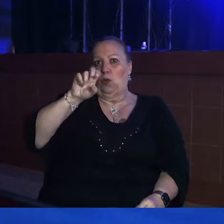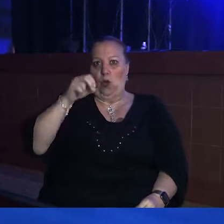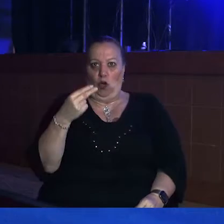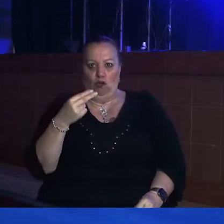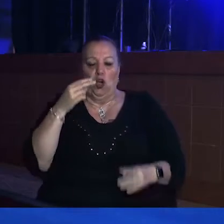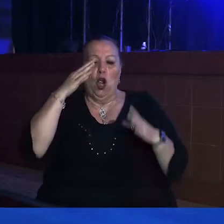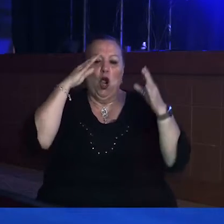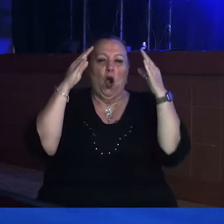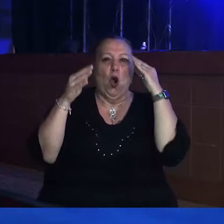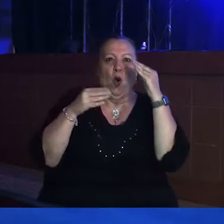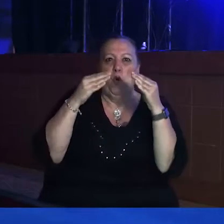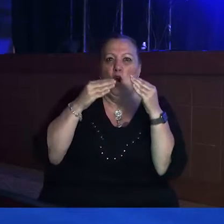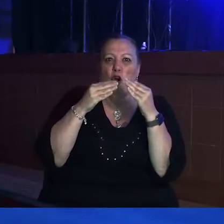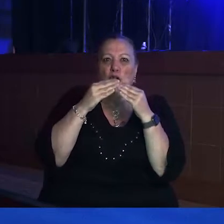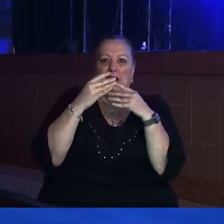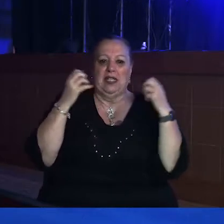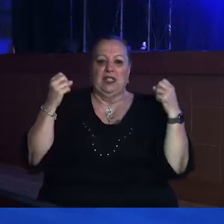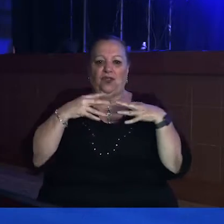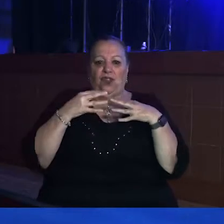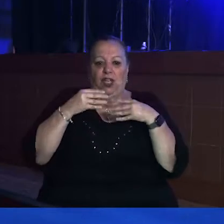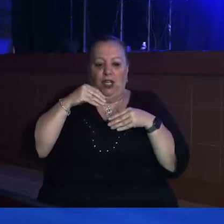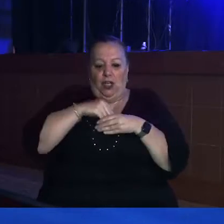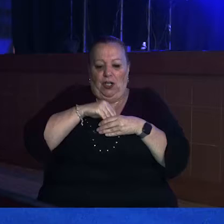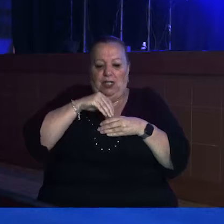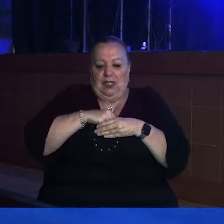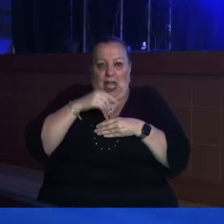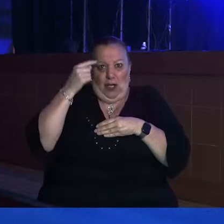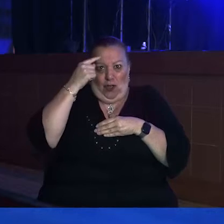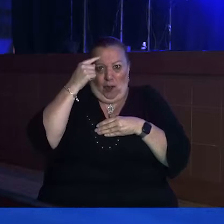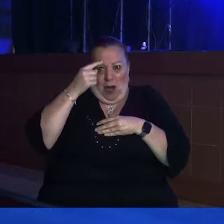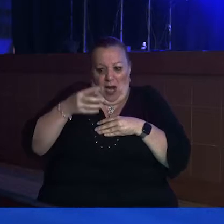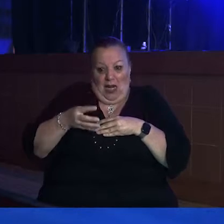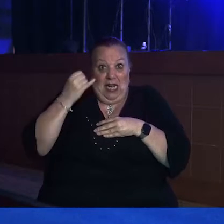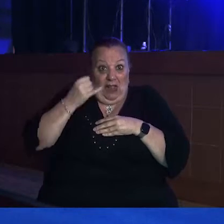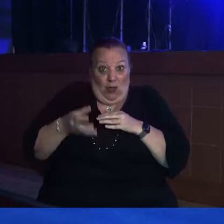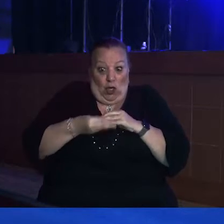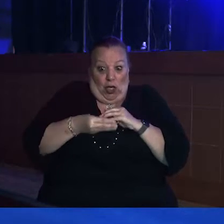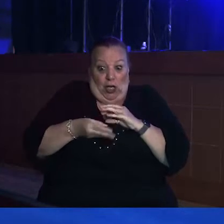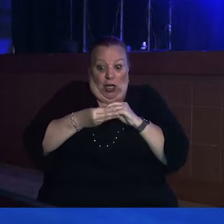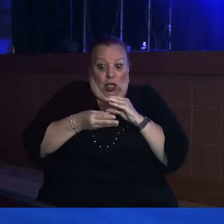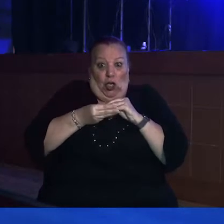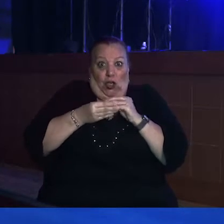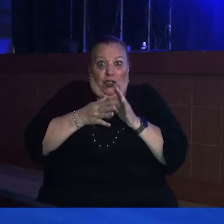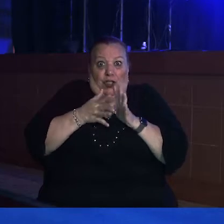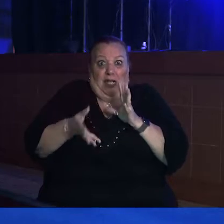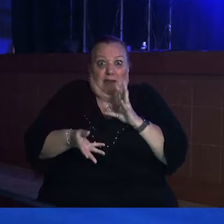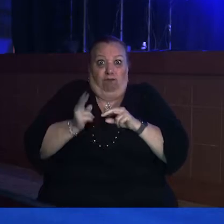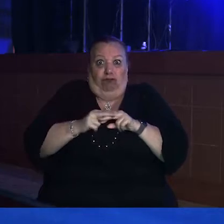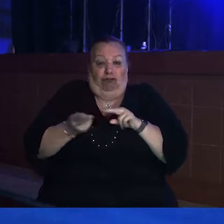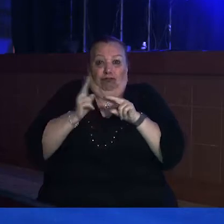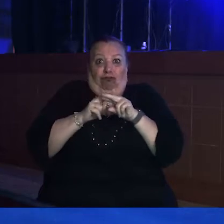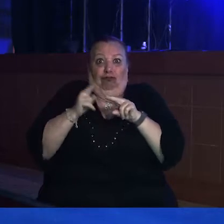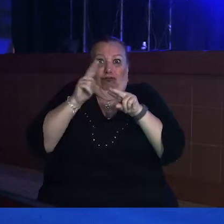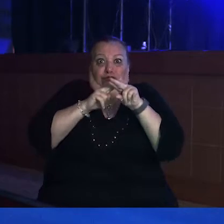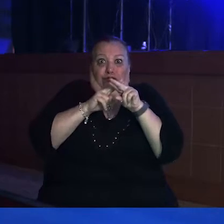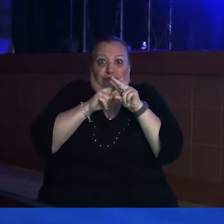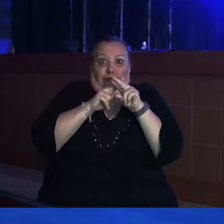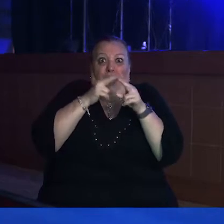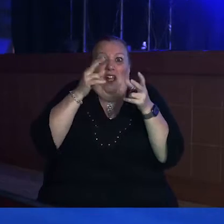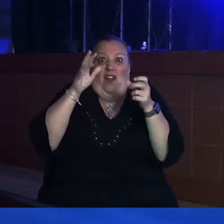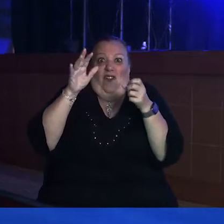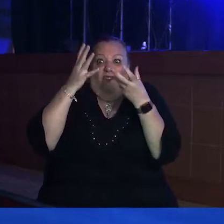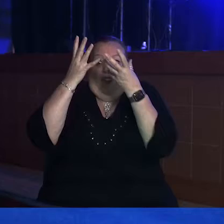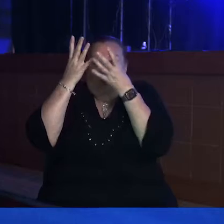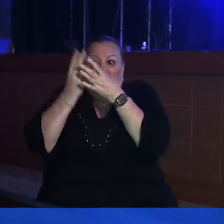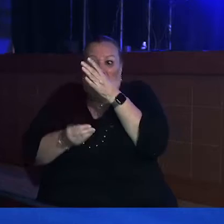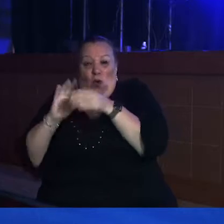fear trickling through the mind. If encouraged, it cuts a channel into which all other thoughts are drained. Can you relate